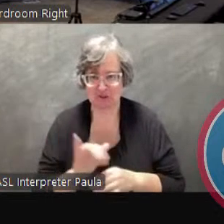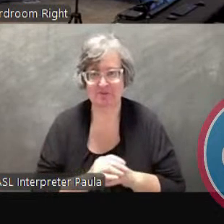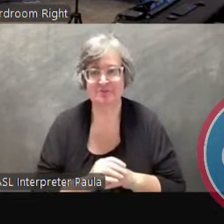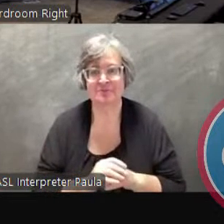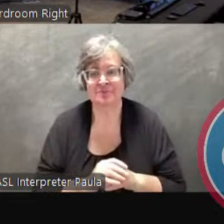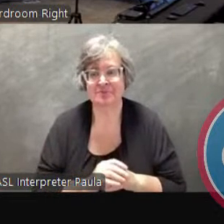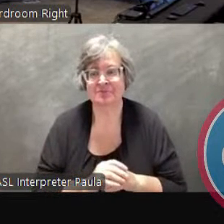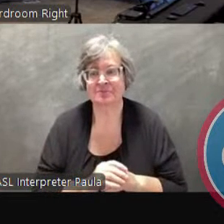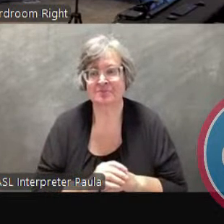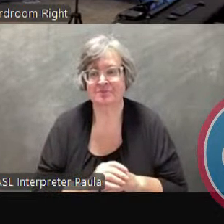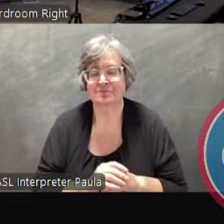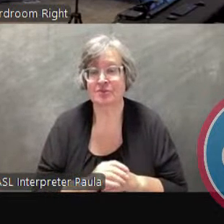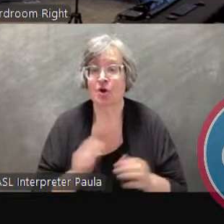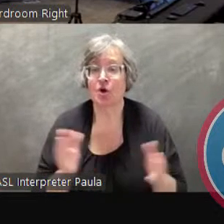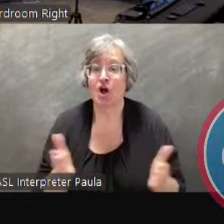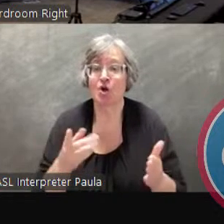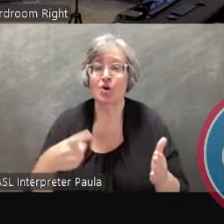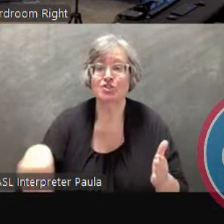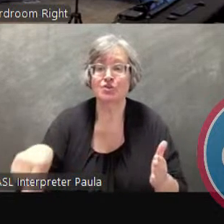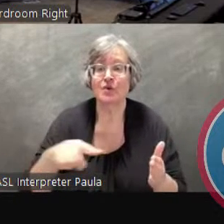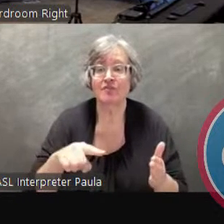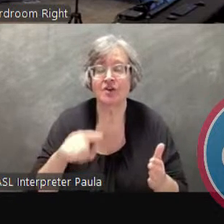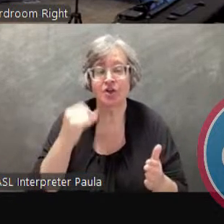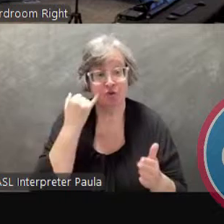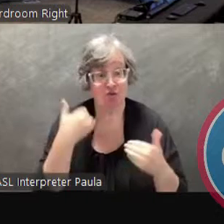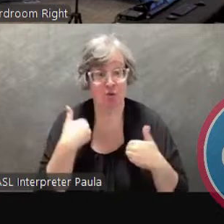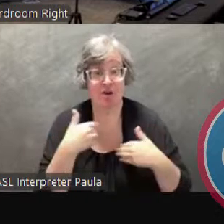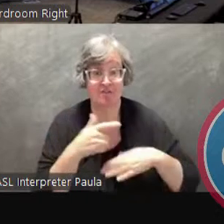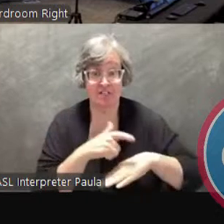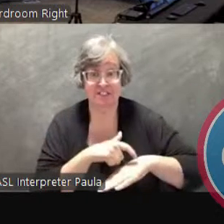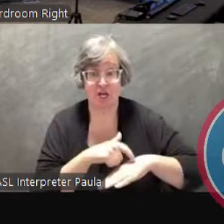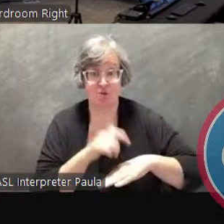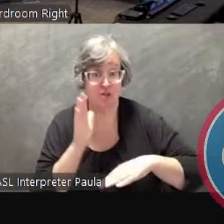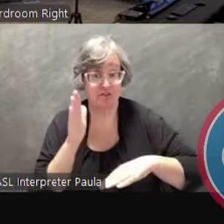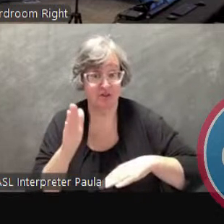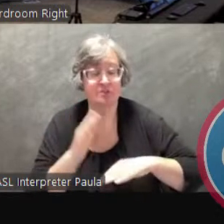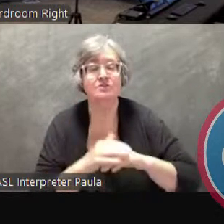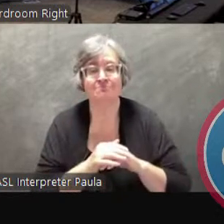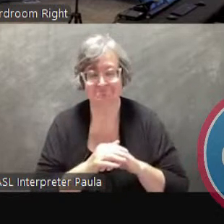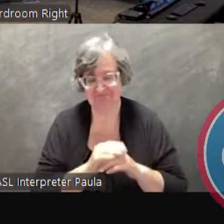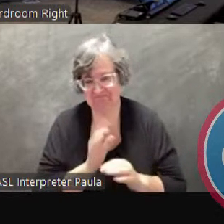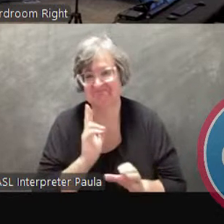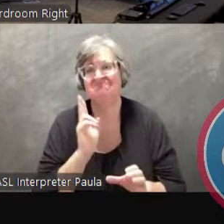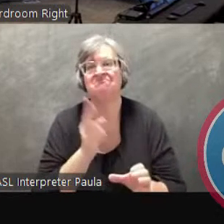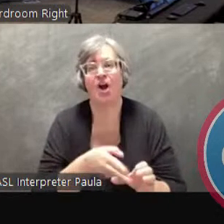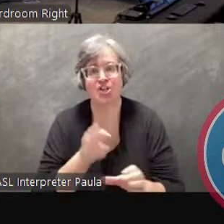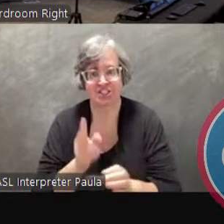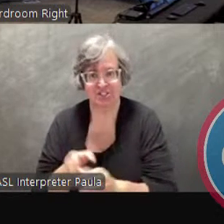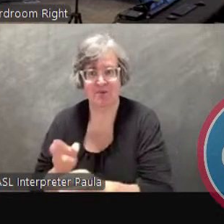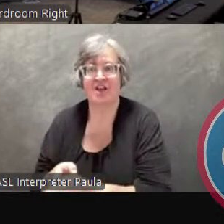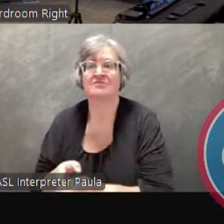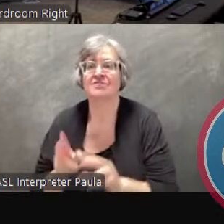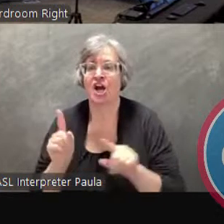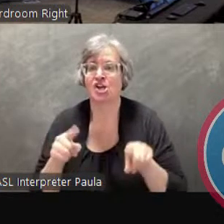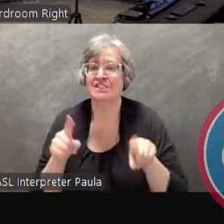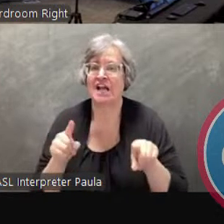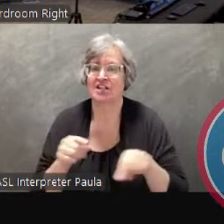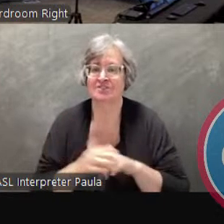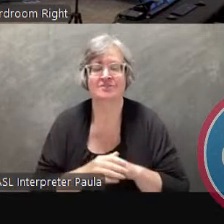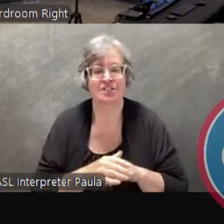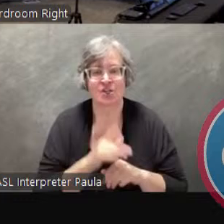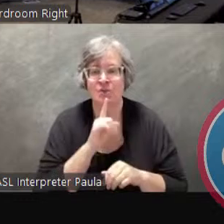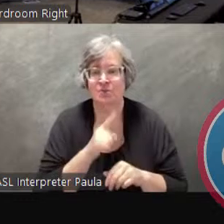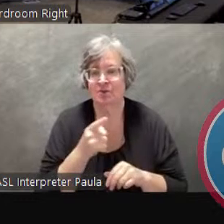would certainly encourage all of you, if you have the time in the future, to participate and attend this event because it is a